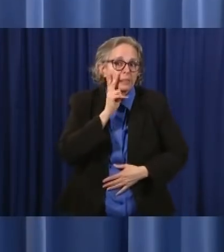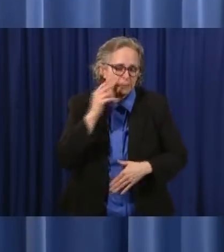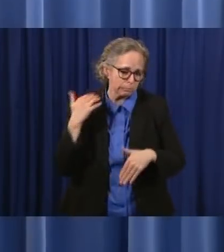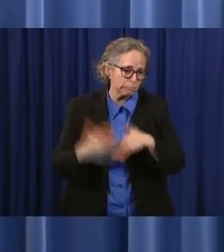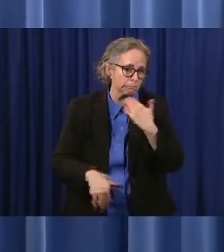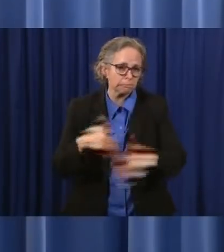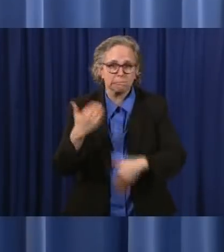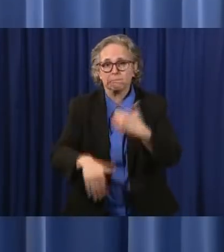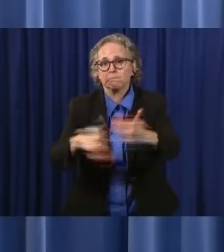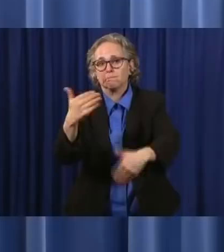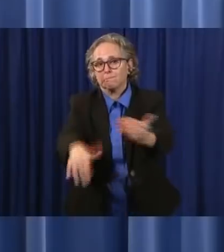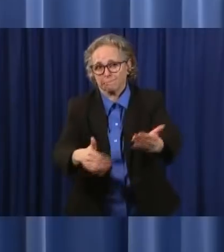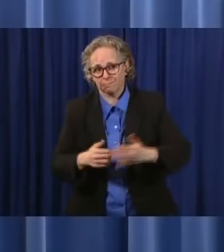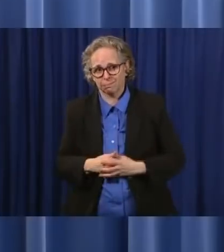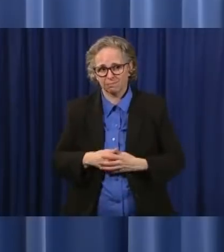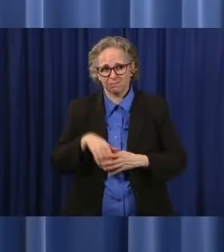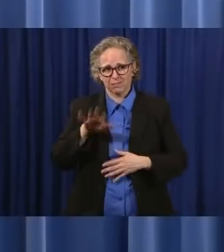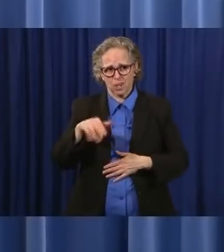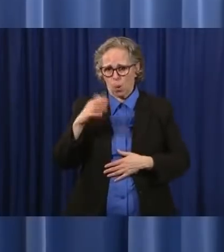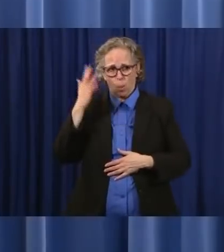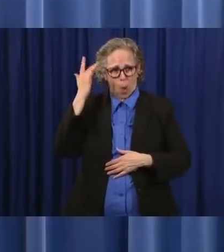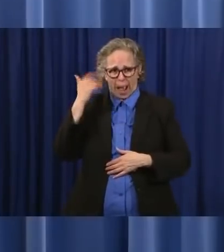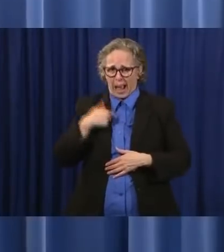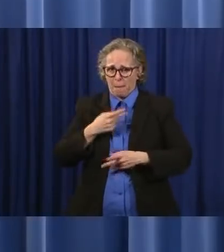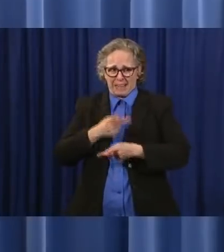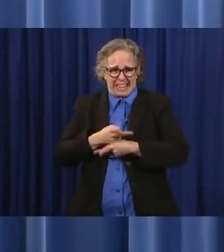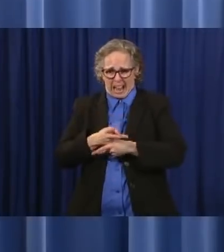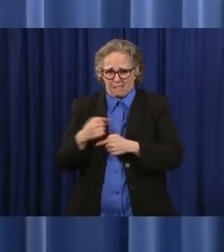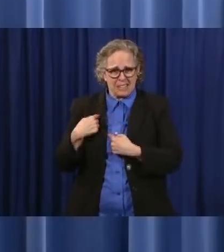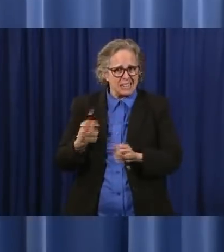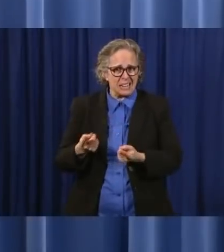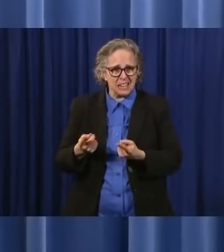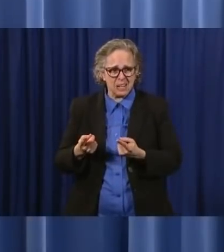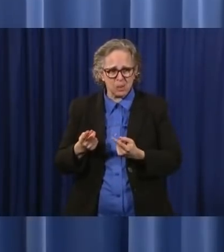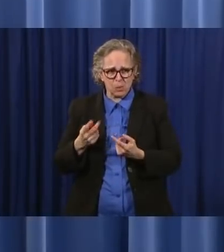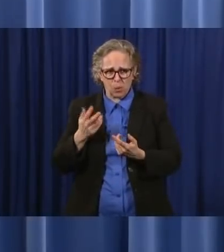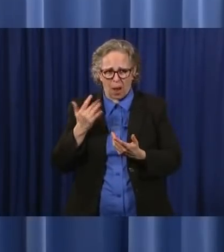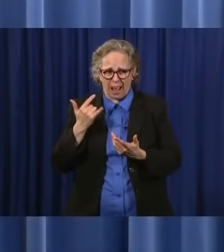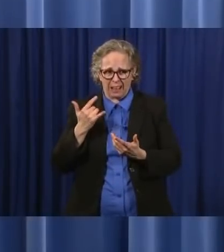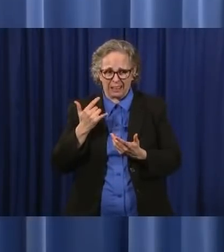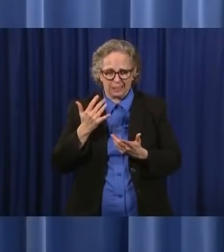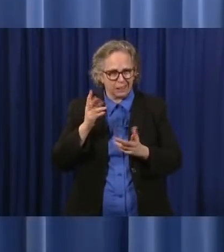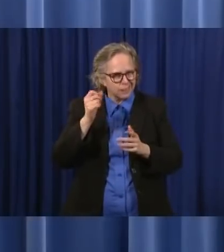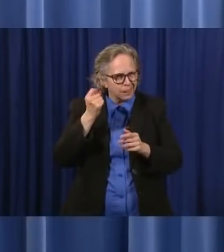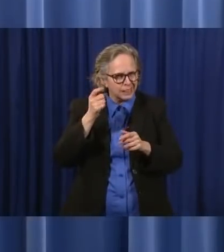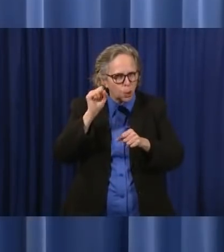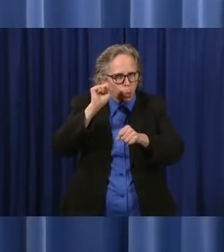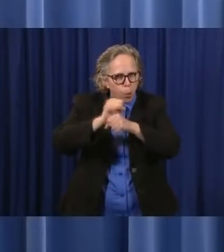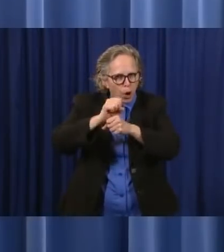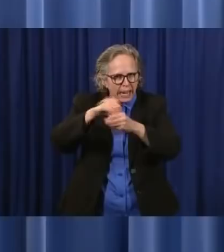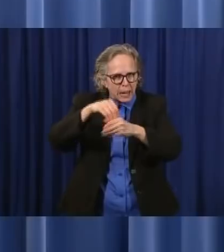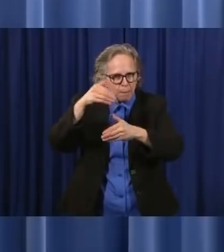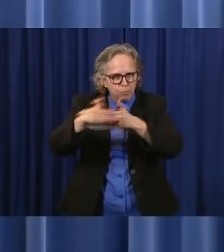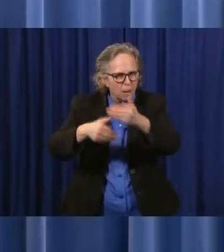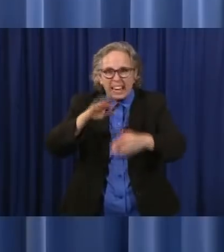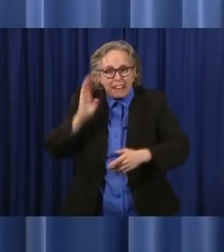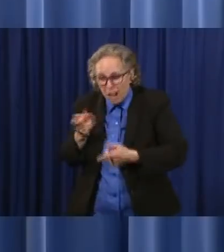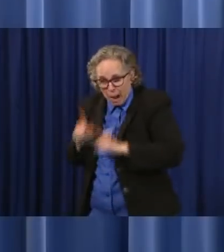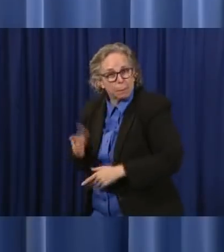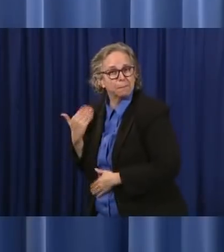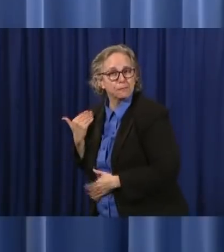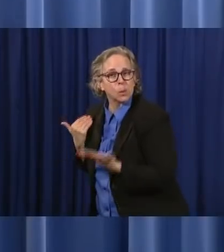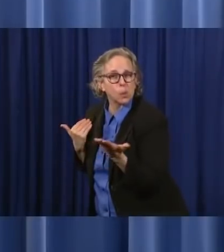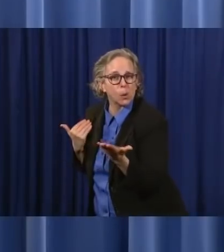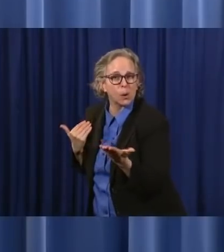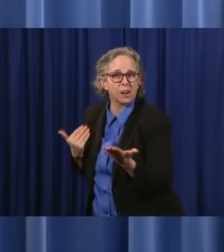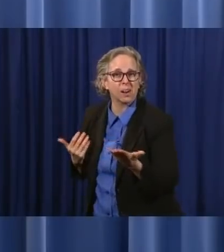why I was very careful to say that this is a work in progress. No one's ever tried to do this during a pandemic, and you